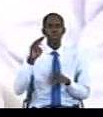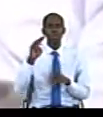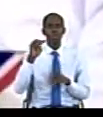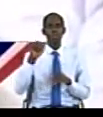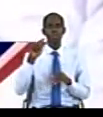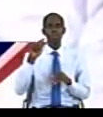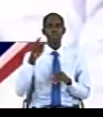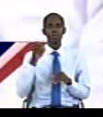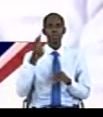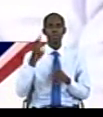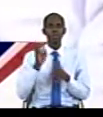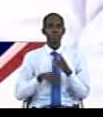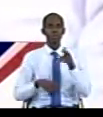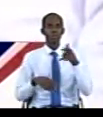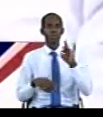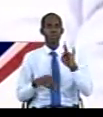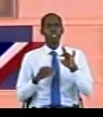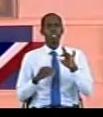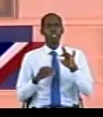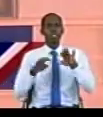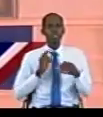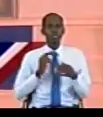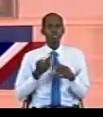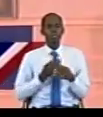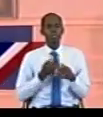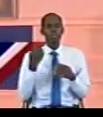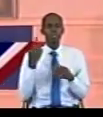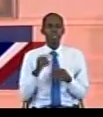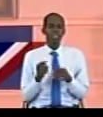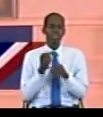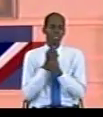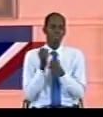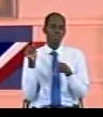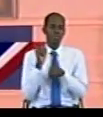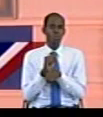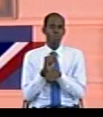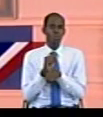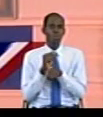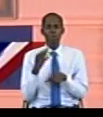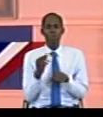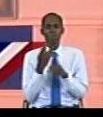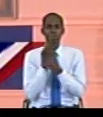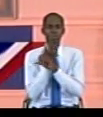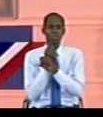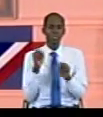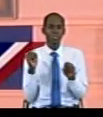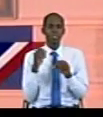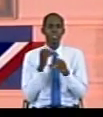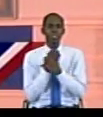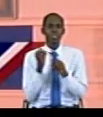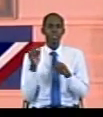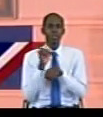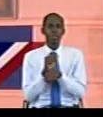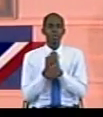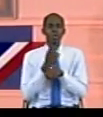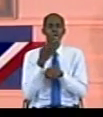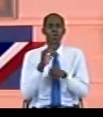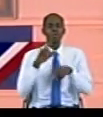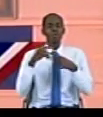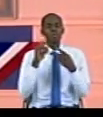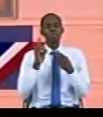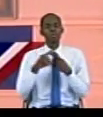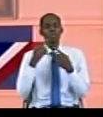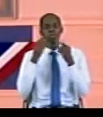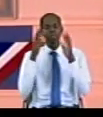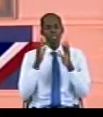Matthew 28 is giving us the same work. The same work of redemption. And the same work of going to the sinners and telling